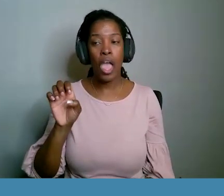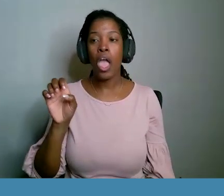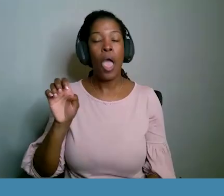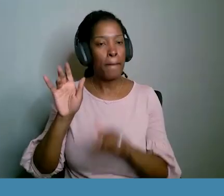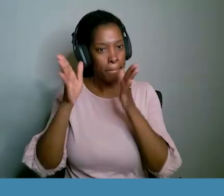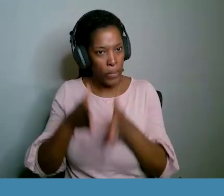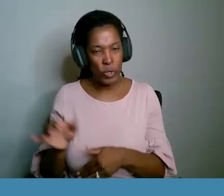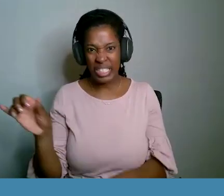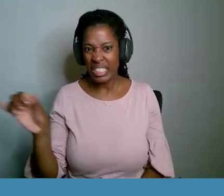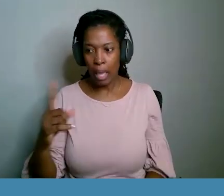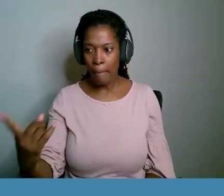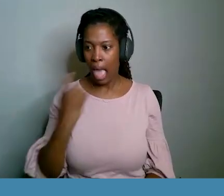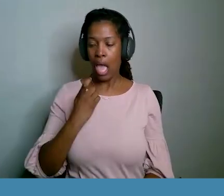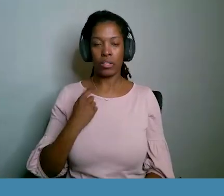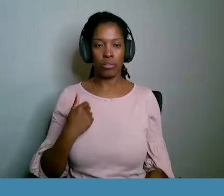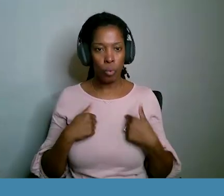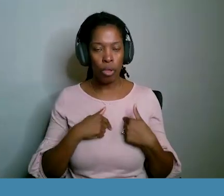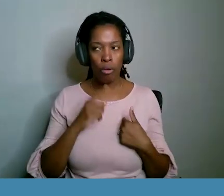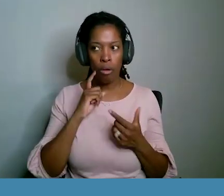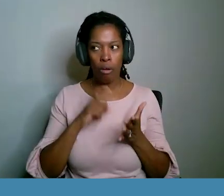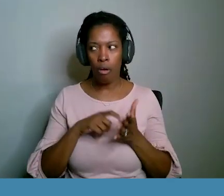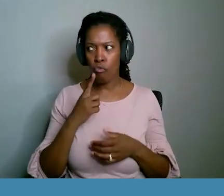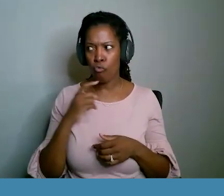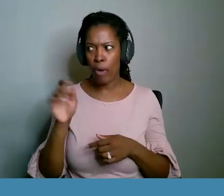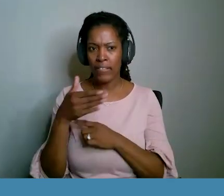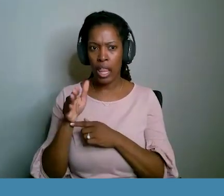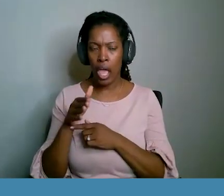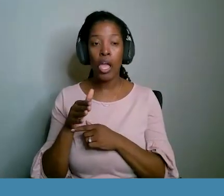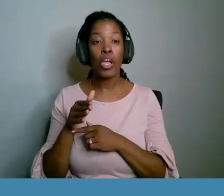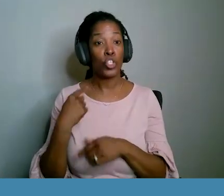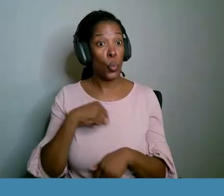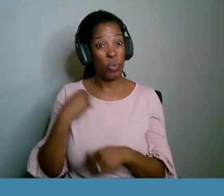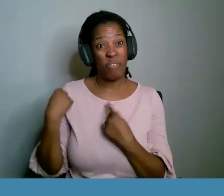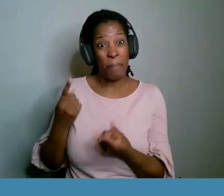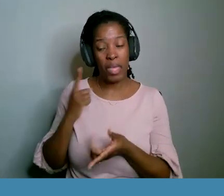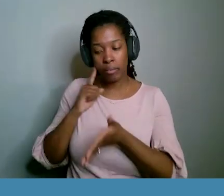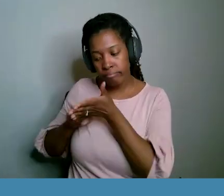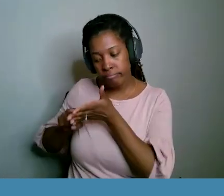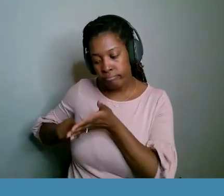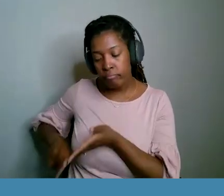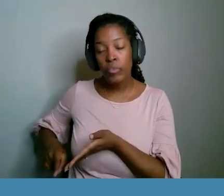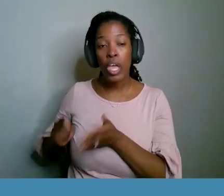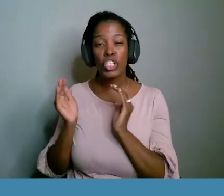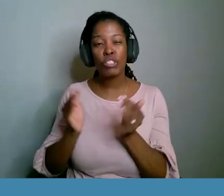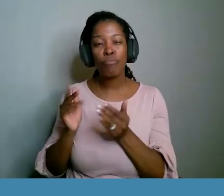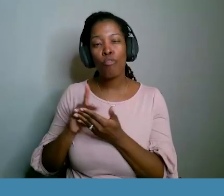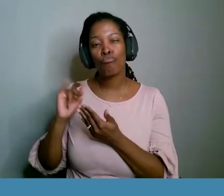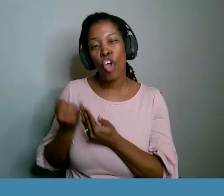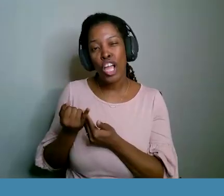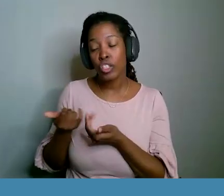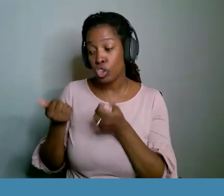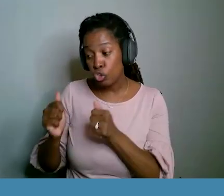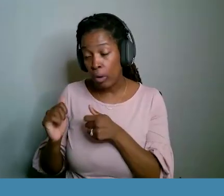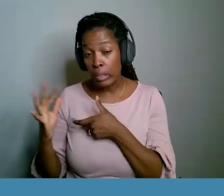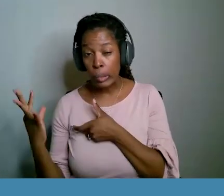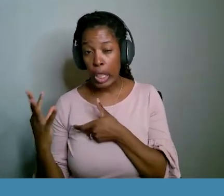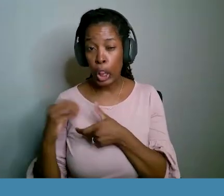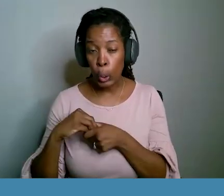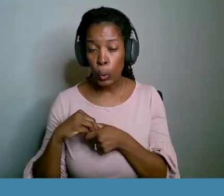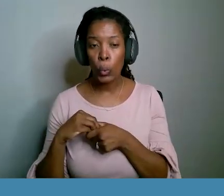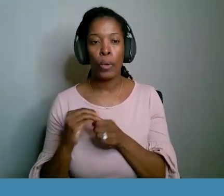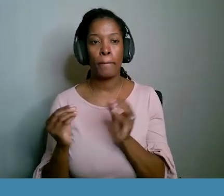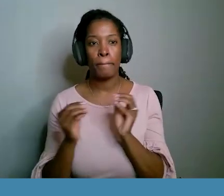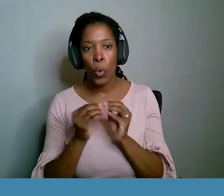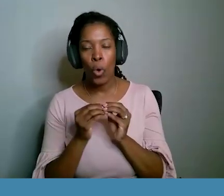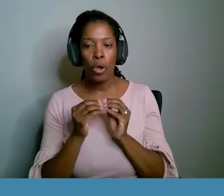it kind of raised a red flag for us. And so we've been looking into it, and we kind of have a mini project where we've been trying to incorporate this and